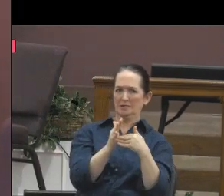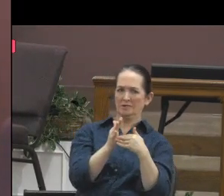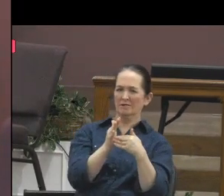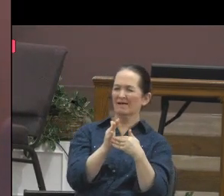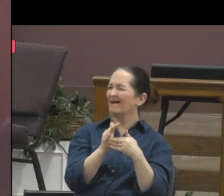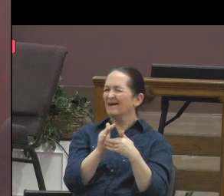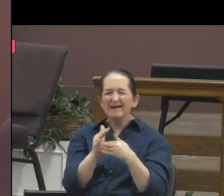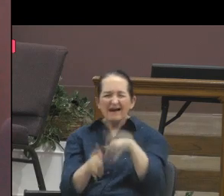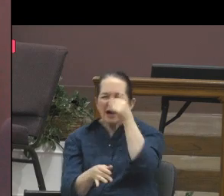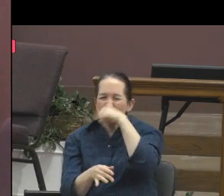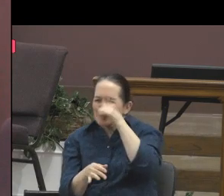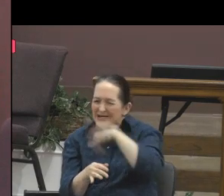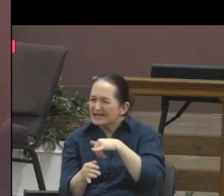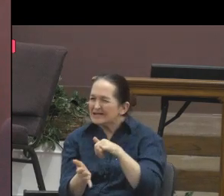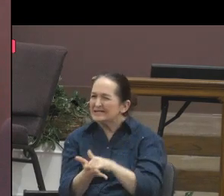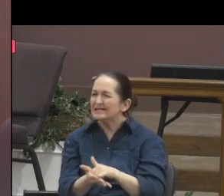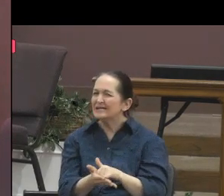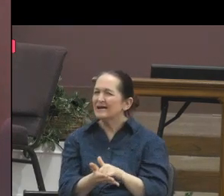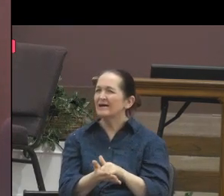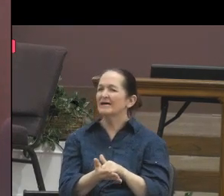How ridiculous is that?